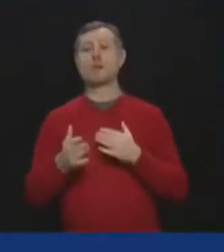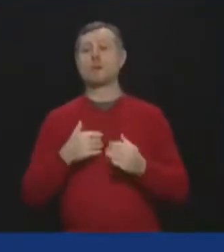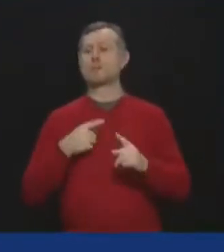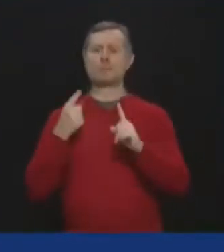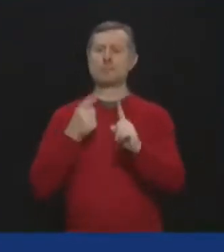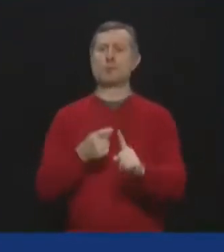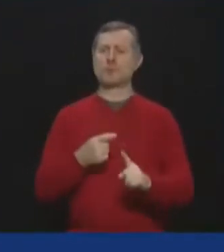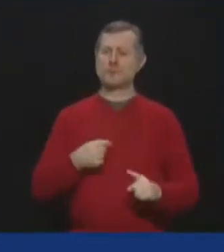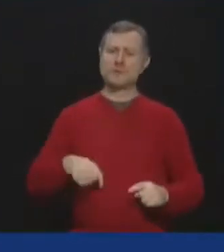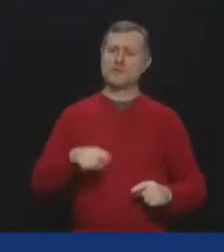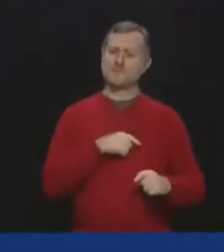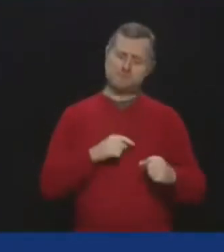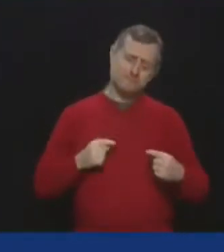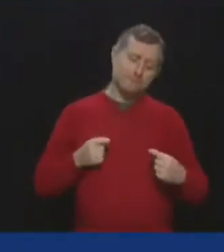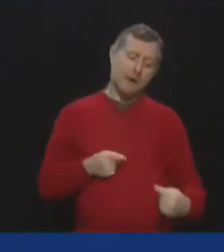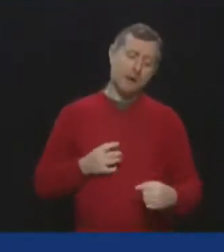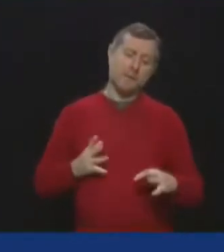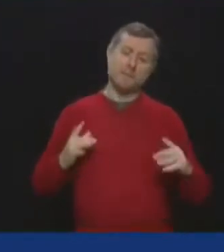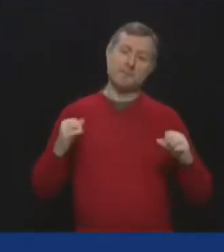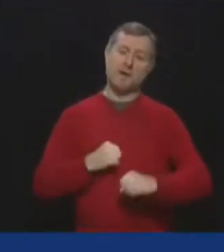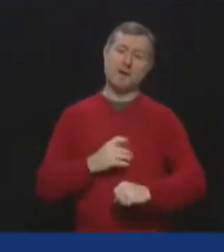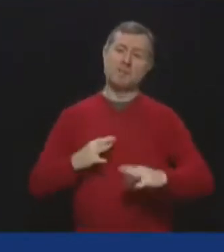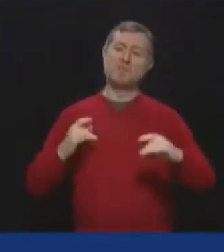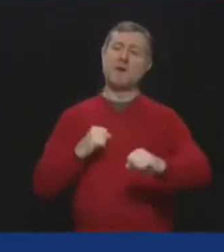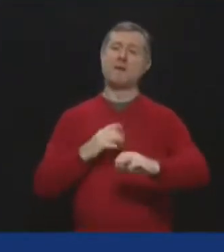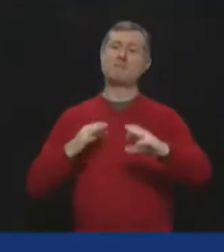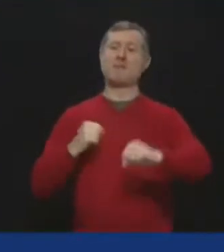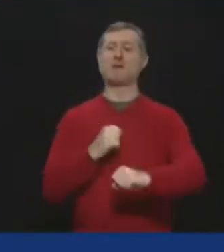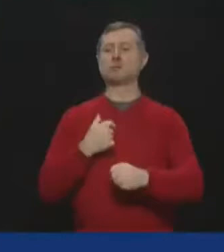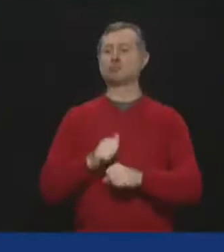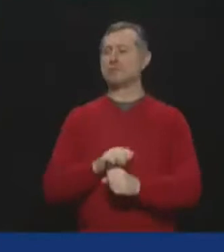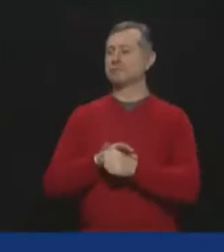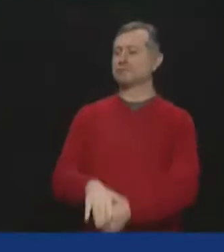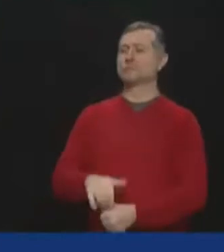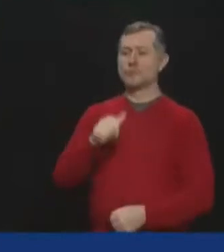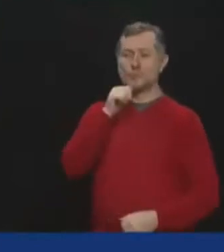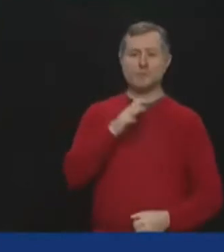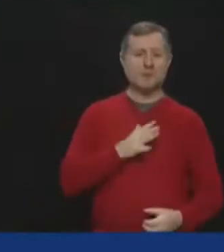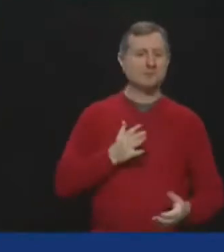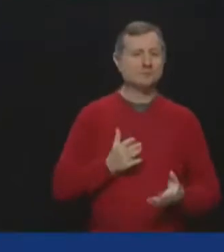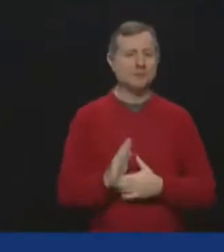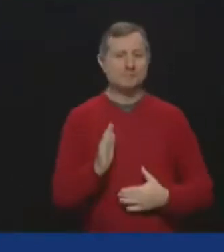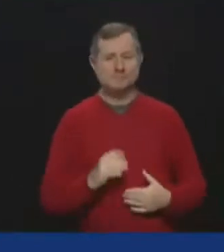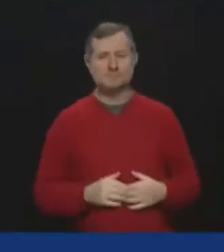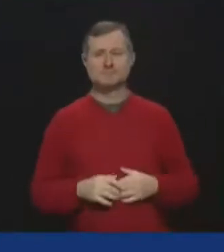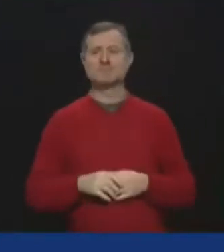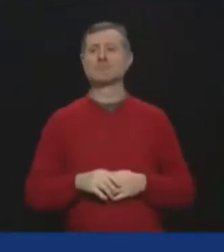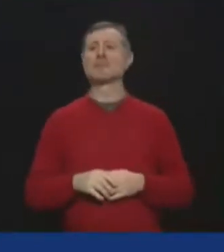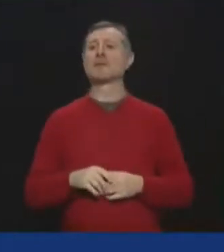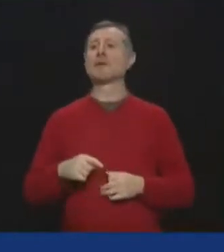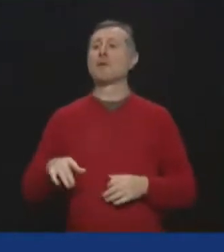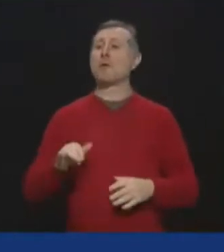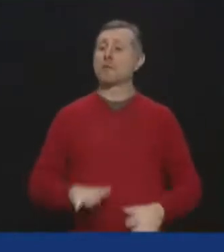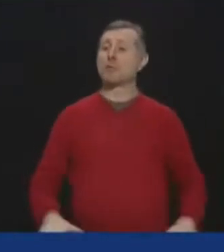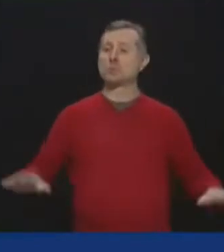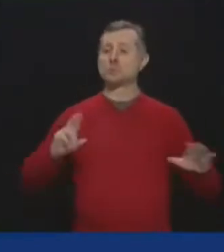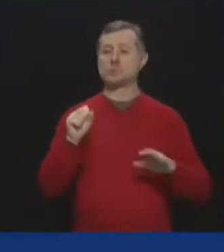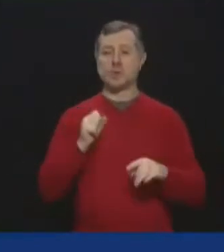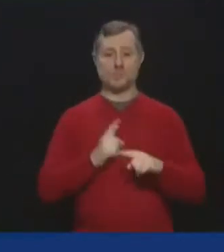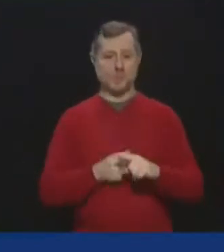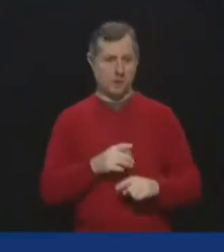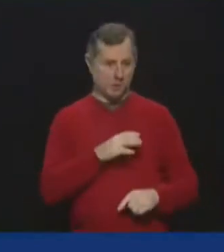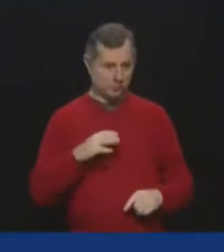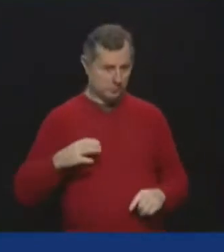every level on abortion rights in our legislatures across this country and in our Congress. And they are